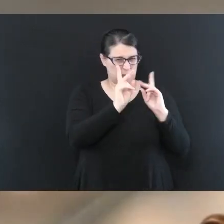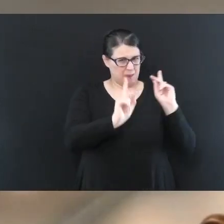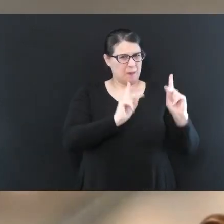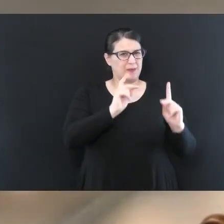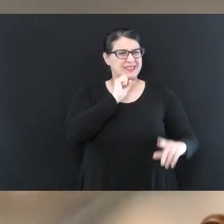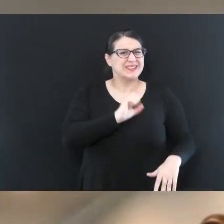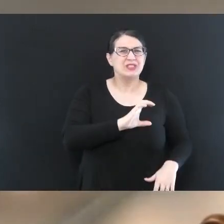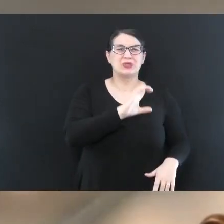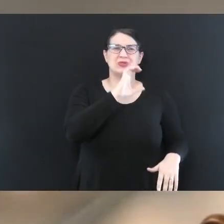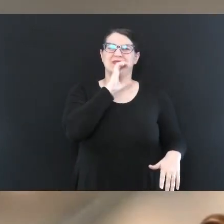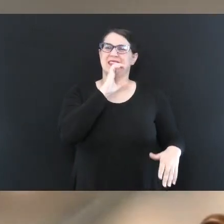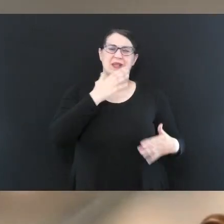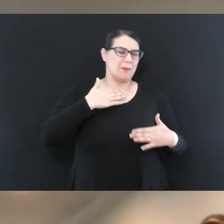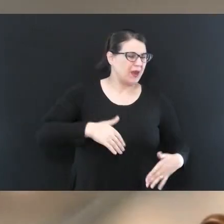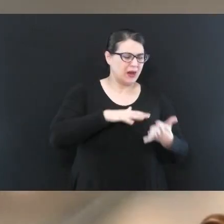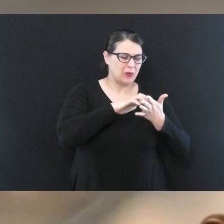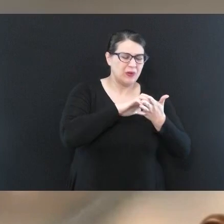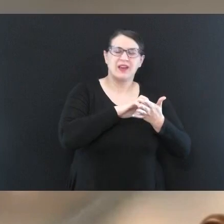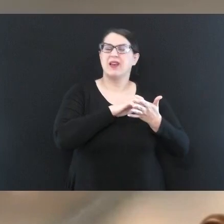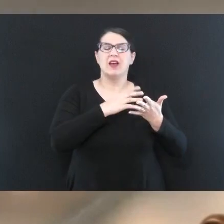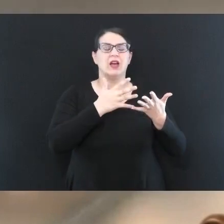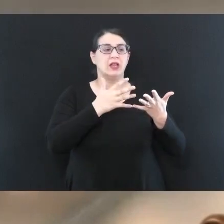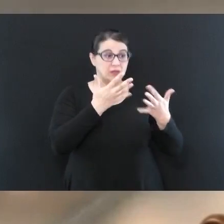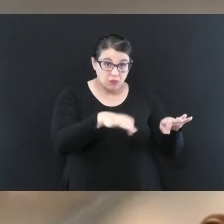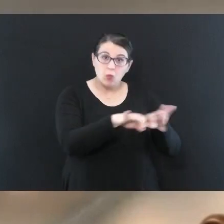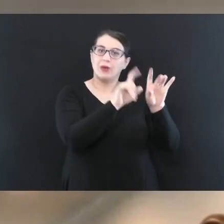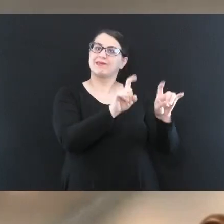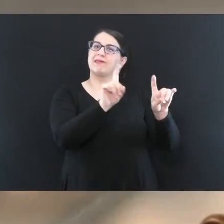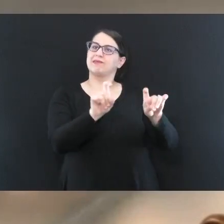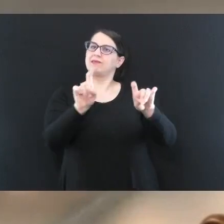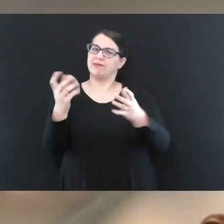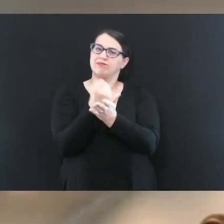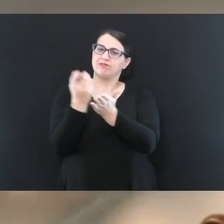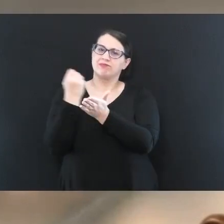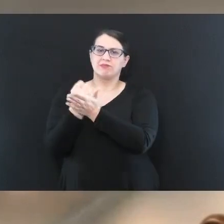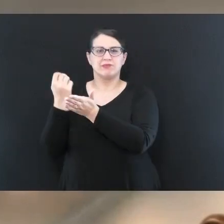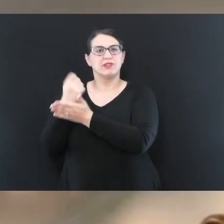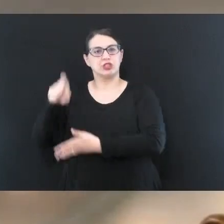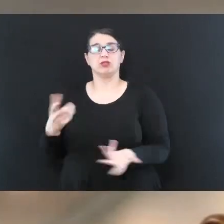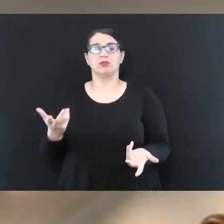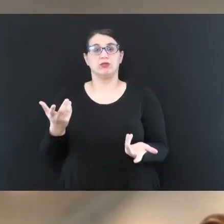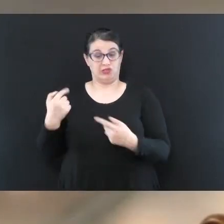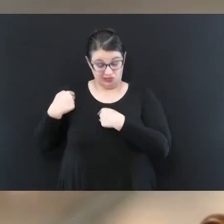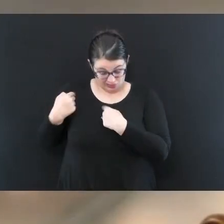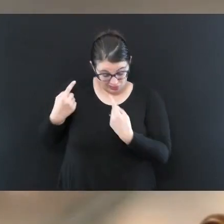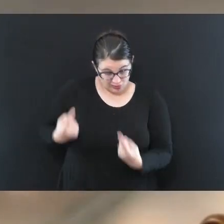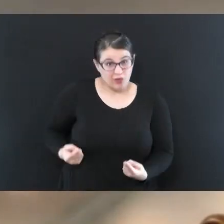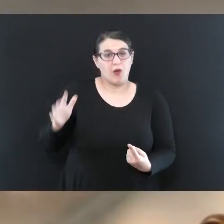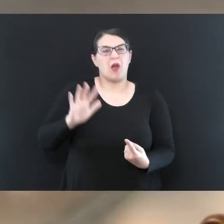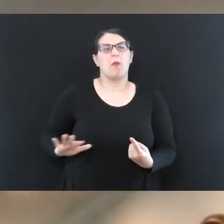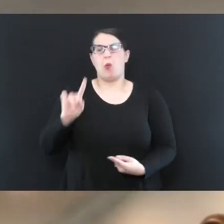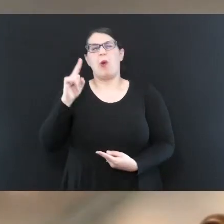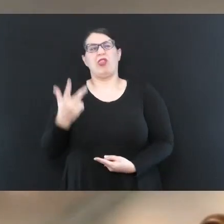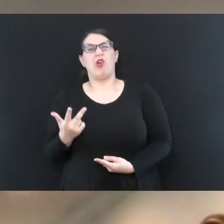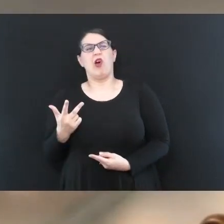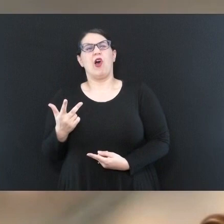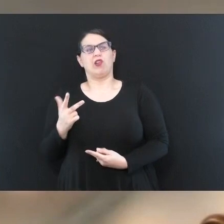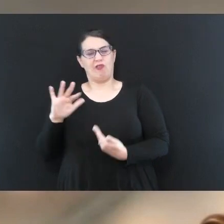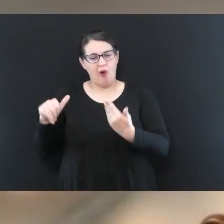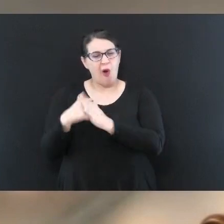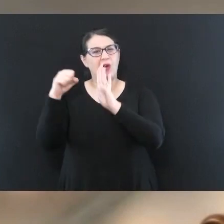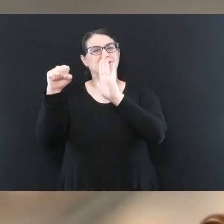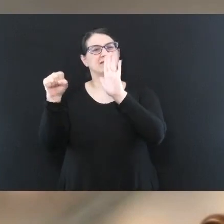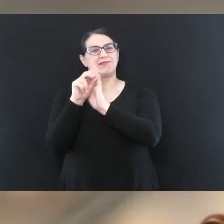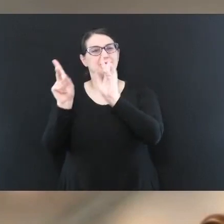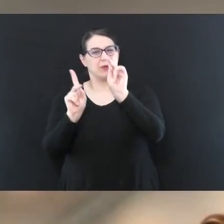really important that we continue to test. And we've tested about a third of our state's population in quantity, but we really want to get those